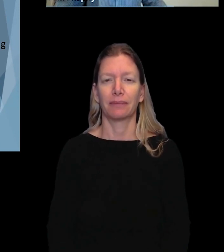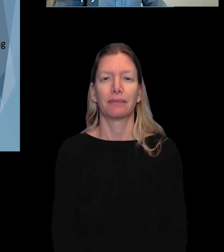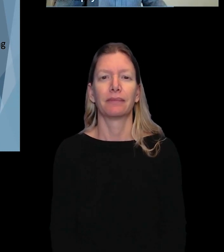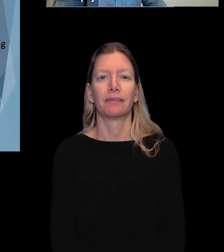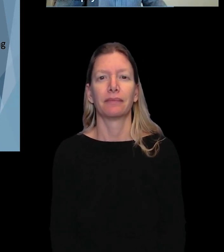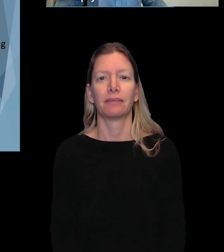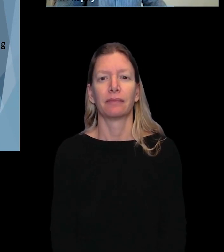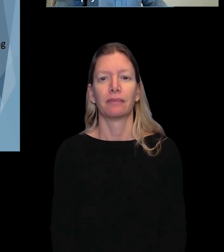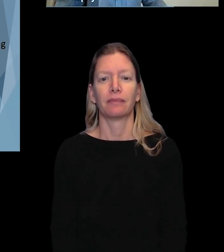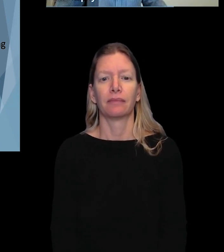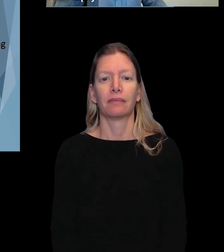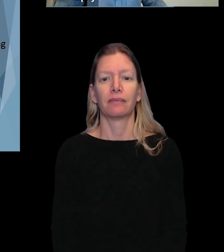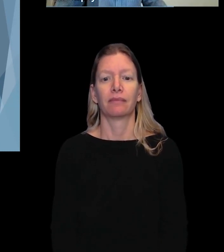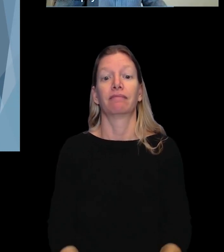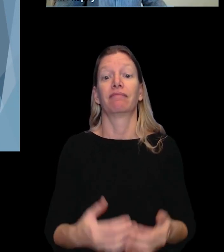Next slide, please.